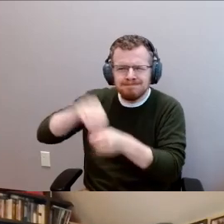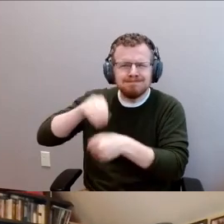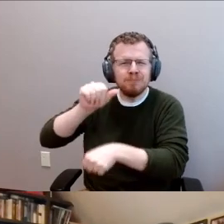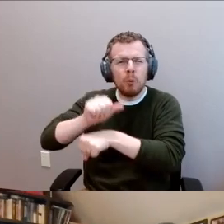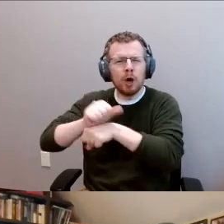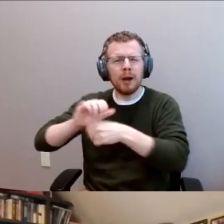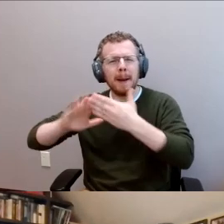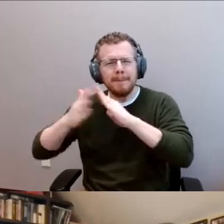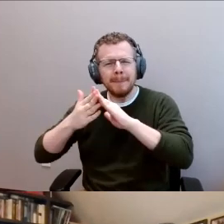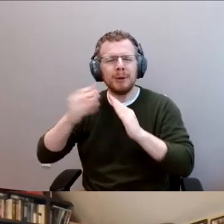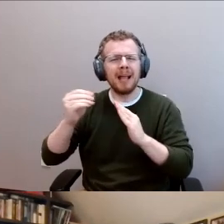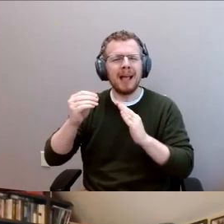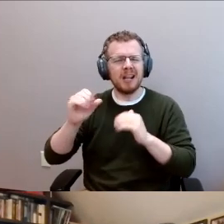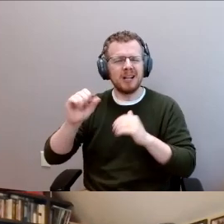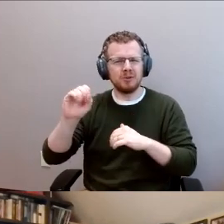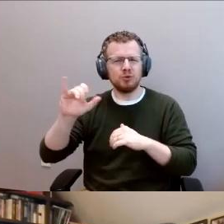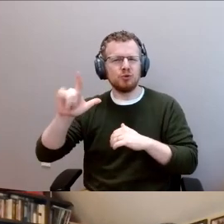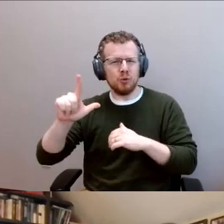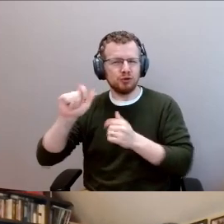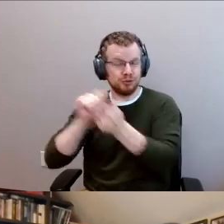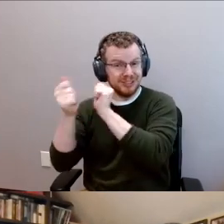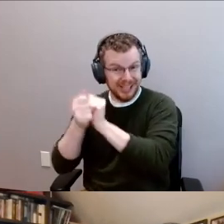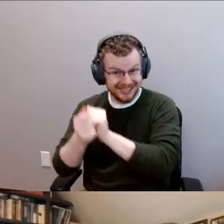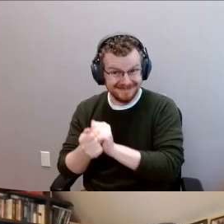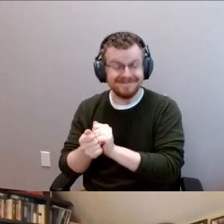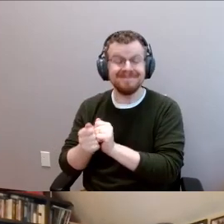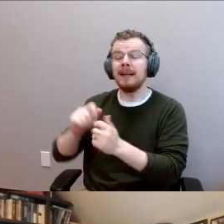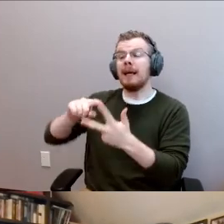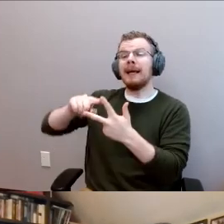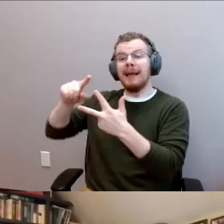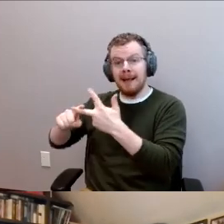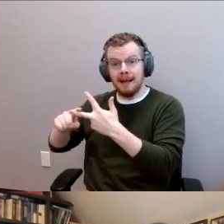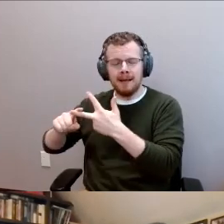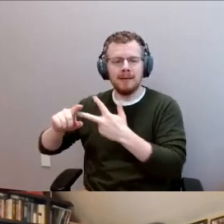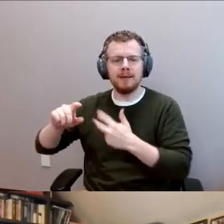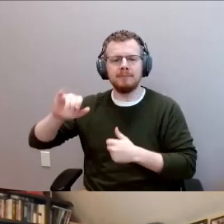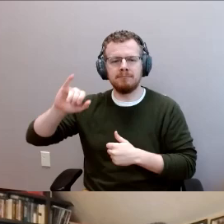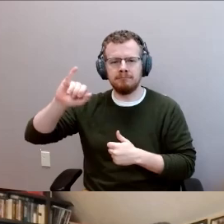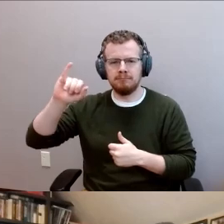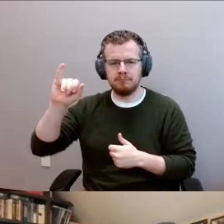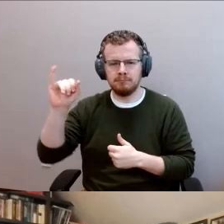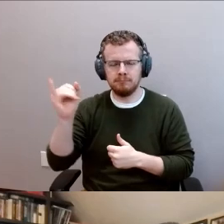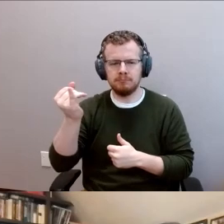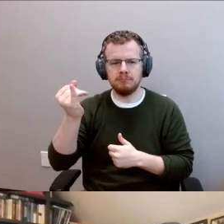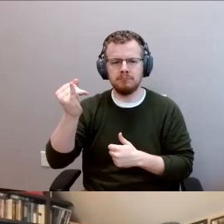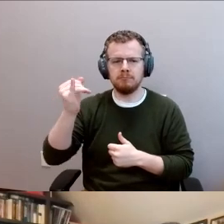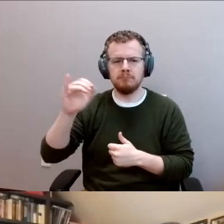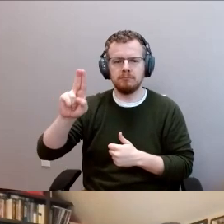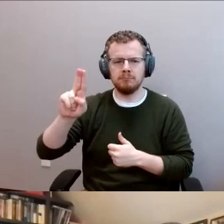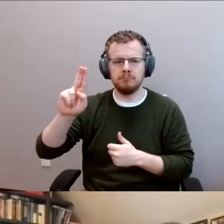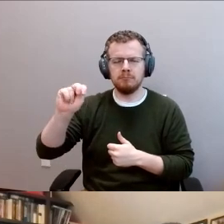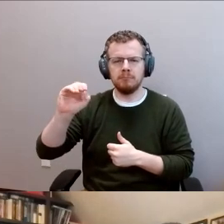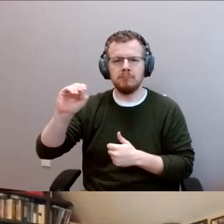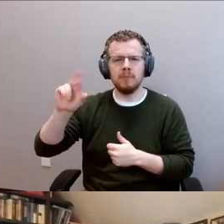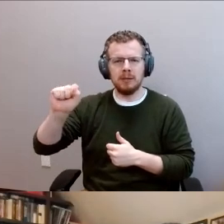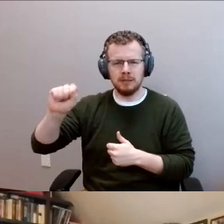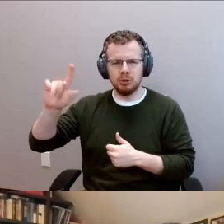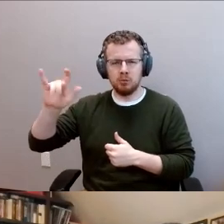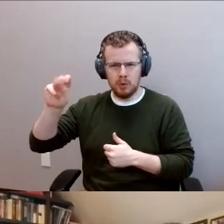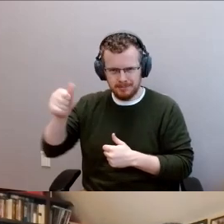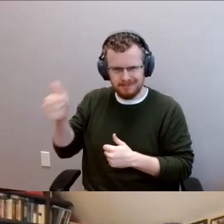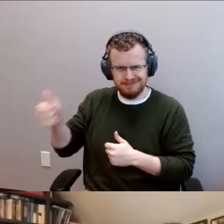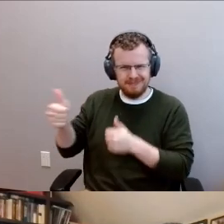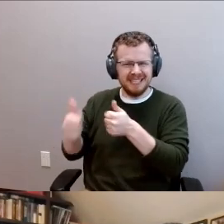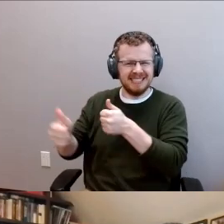change. Finally, last but not least, Junius Williams. Junius is also a senior advisor to the Collective